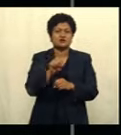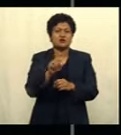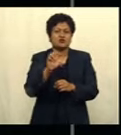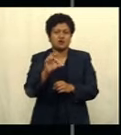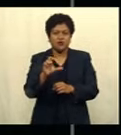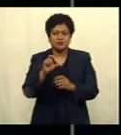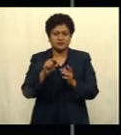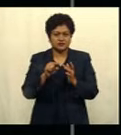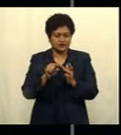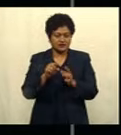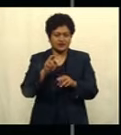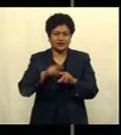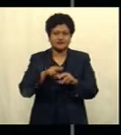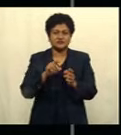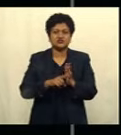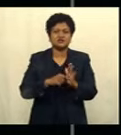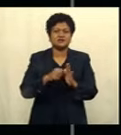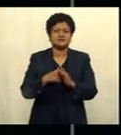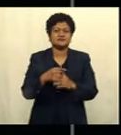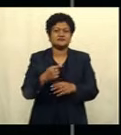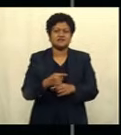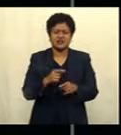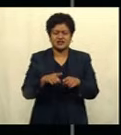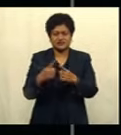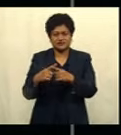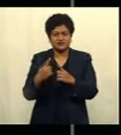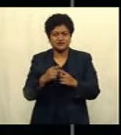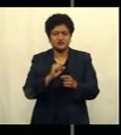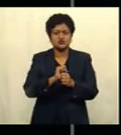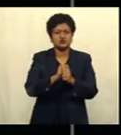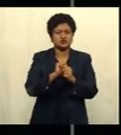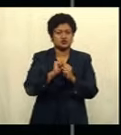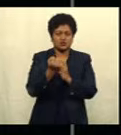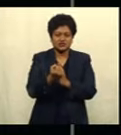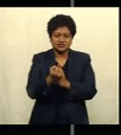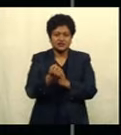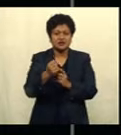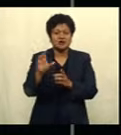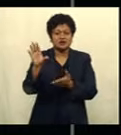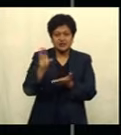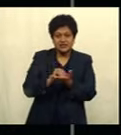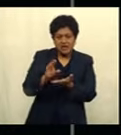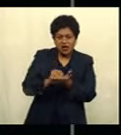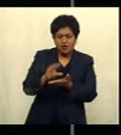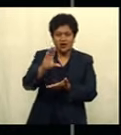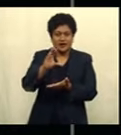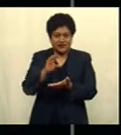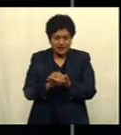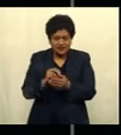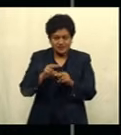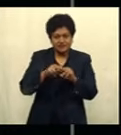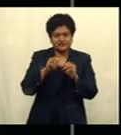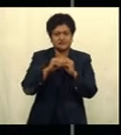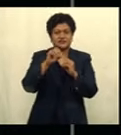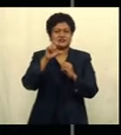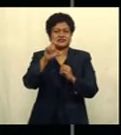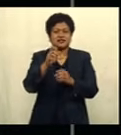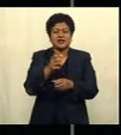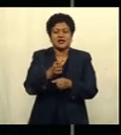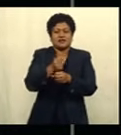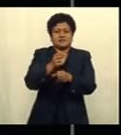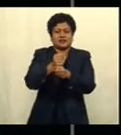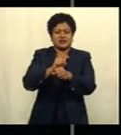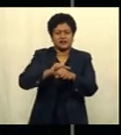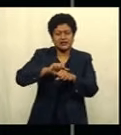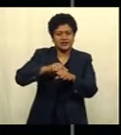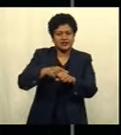fbcnews@fbc.com.fj or share it with us via our various social media accounts. And you can also download our FBC app to keep updated with the very latest in